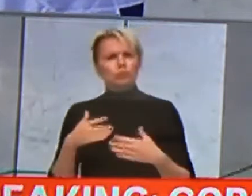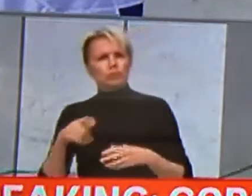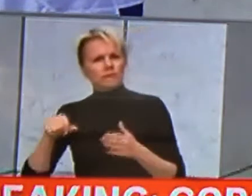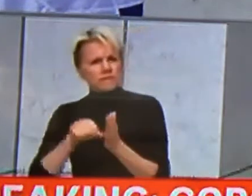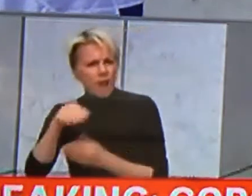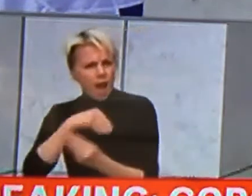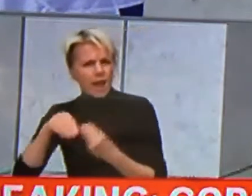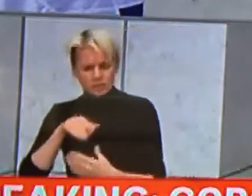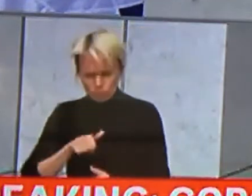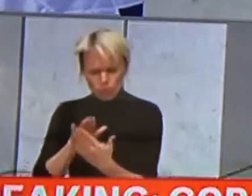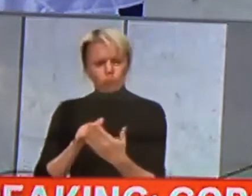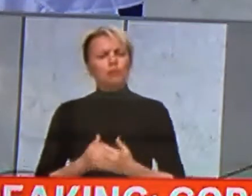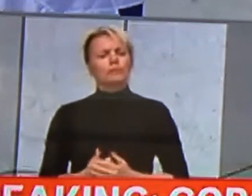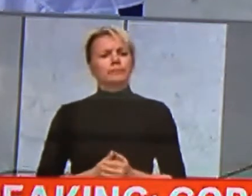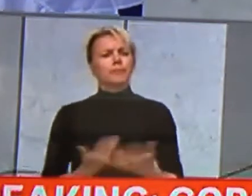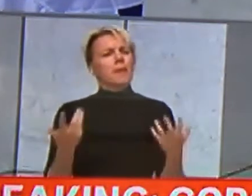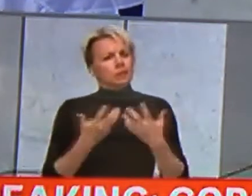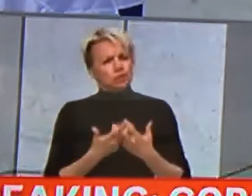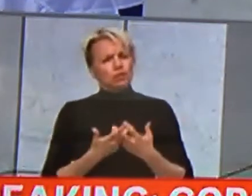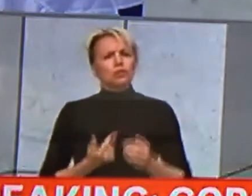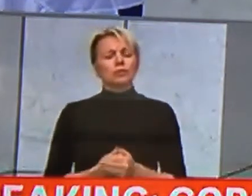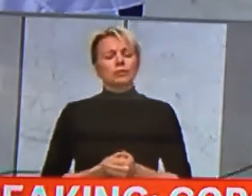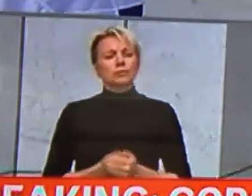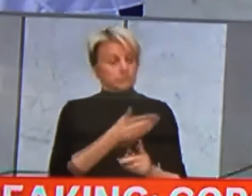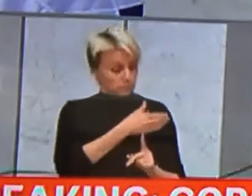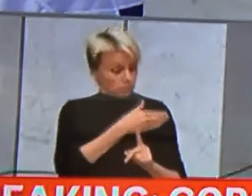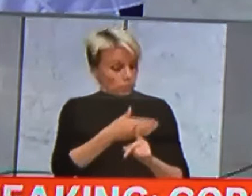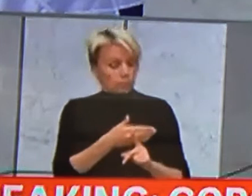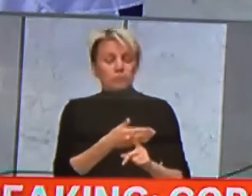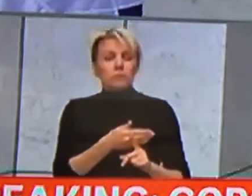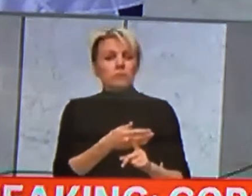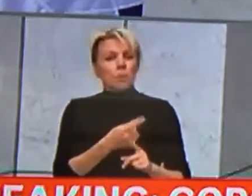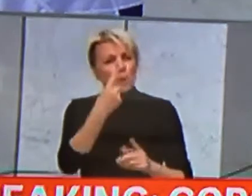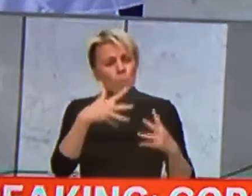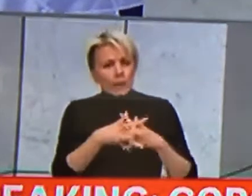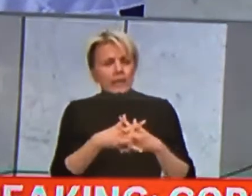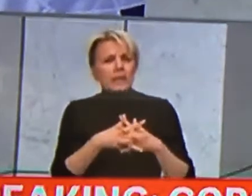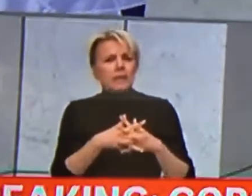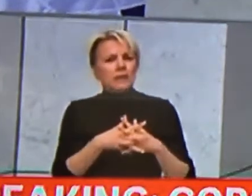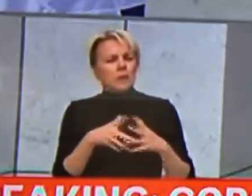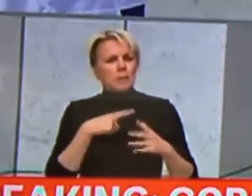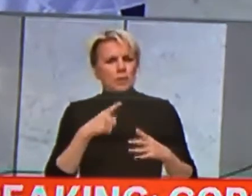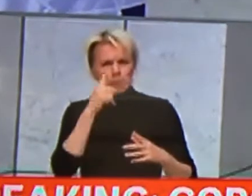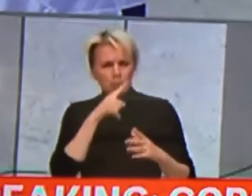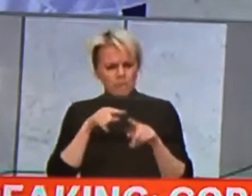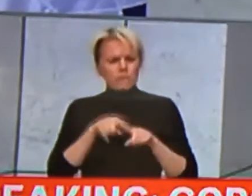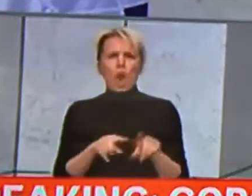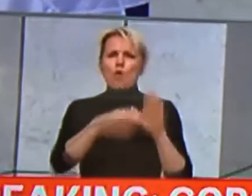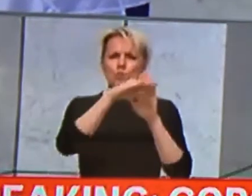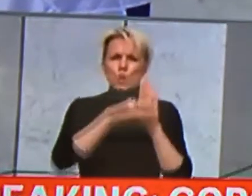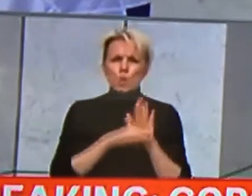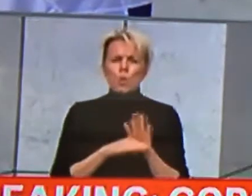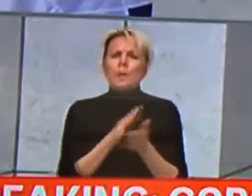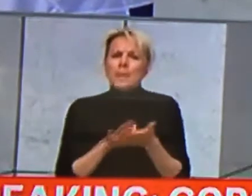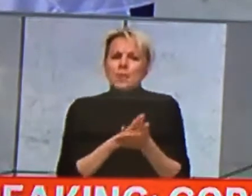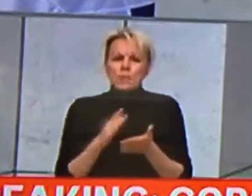progress that has been able to be made in the last week means that is giving us more time to consider these other